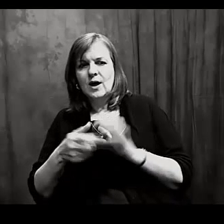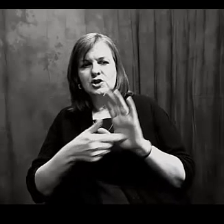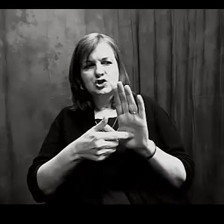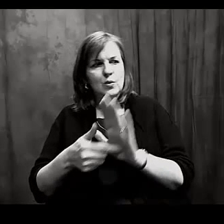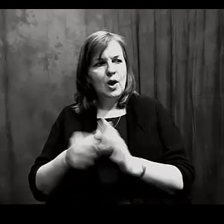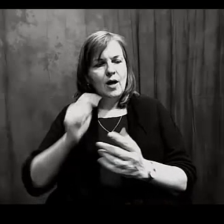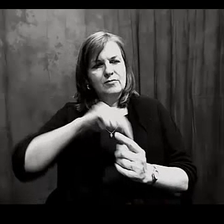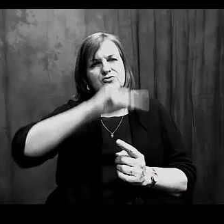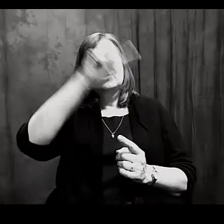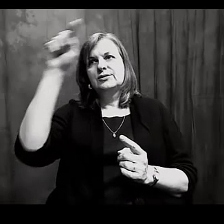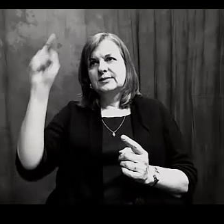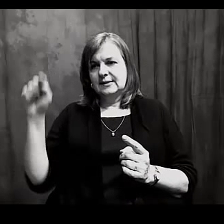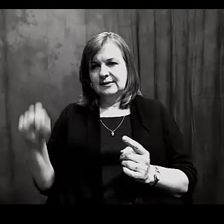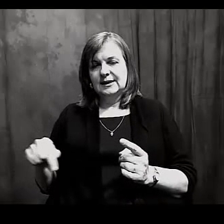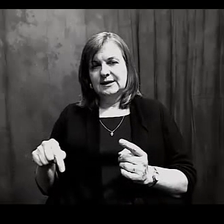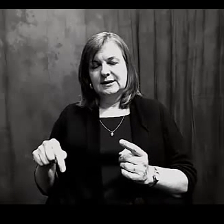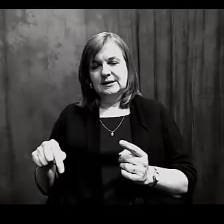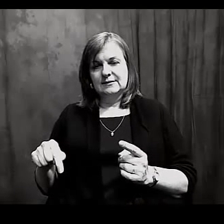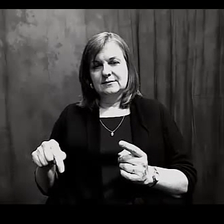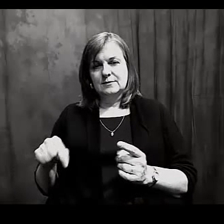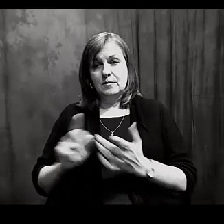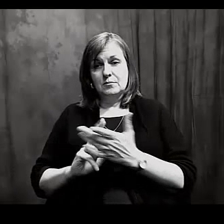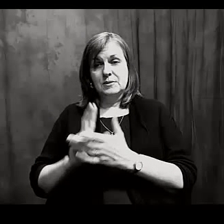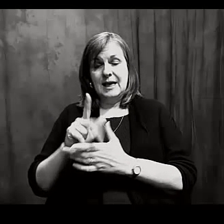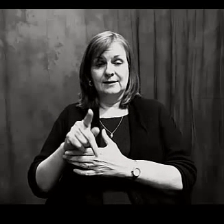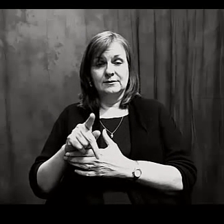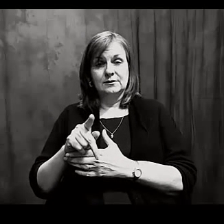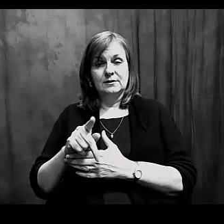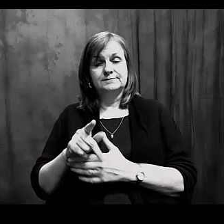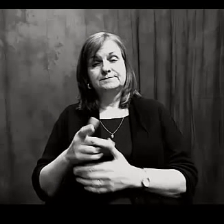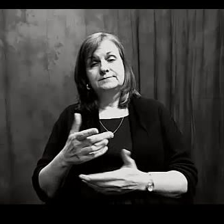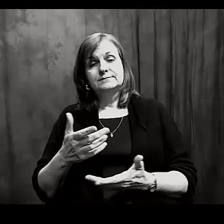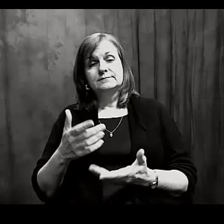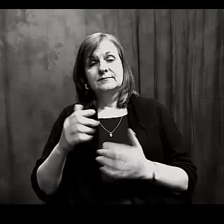that all of these things that we think about